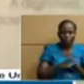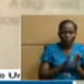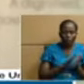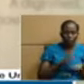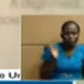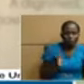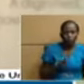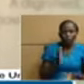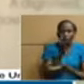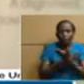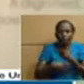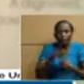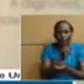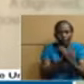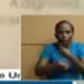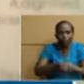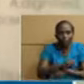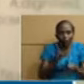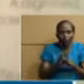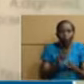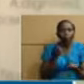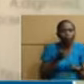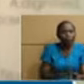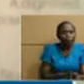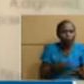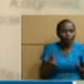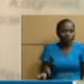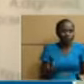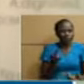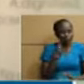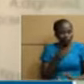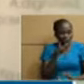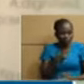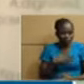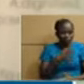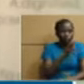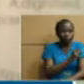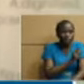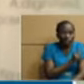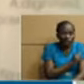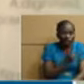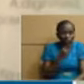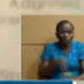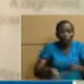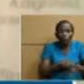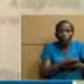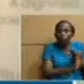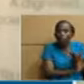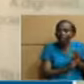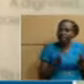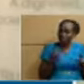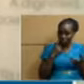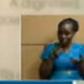in, and imagine someone who has pressure and then he gets information that we've suspended it for some time. Some countries, by the way, have done